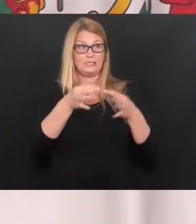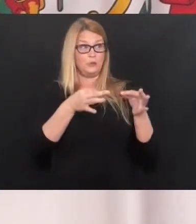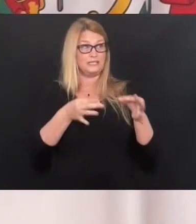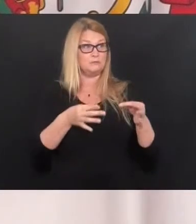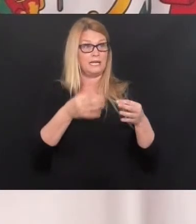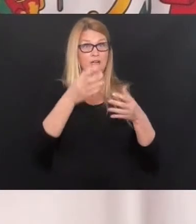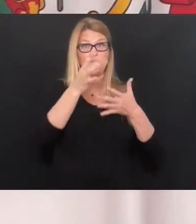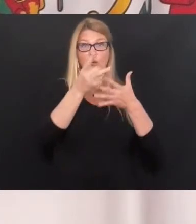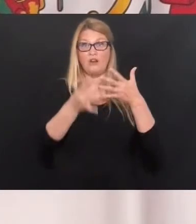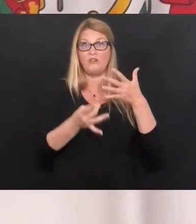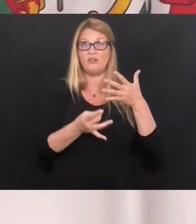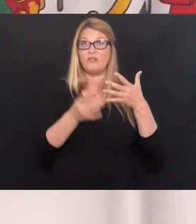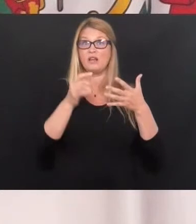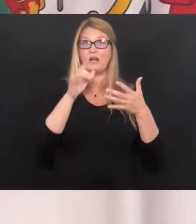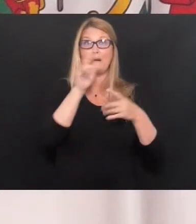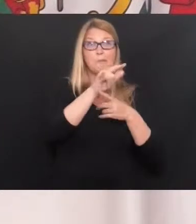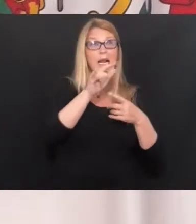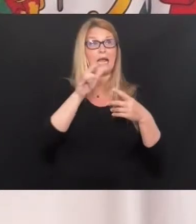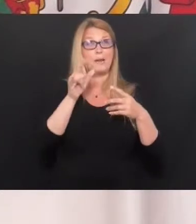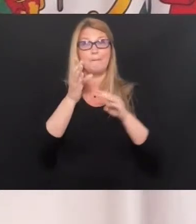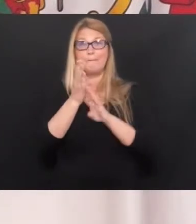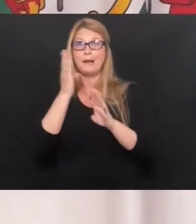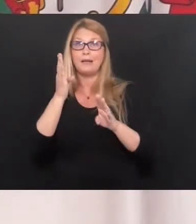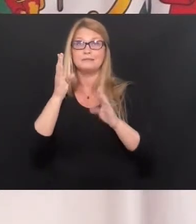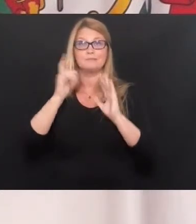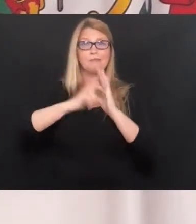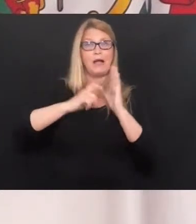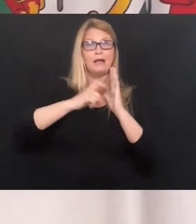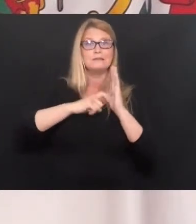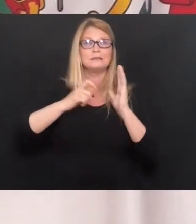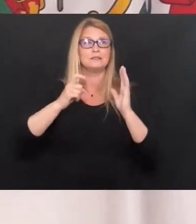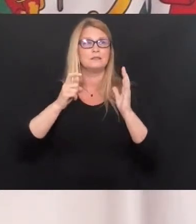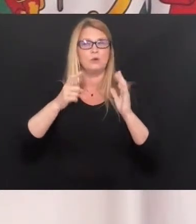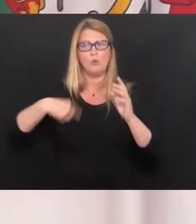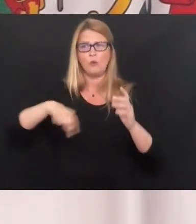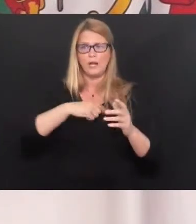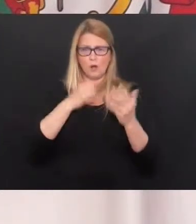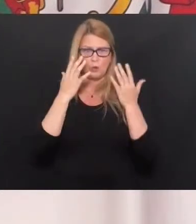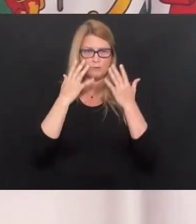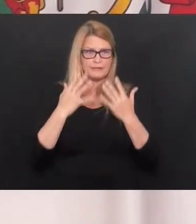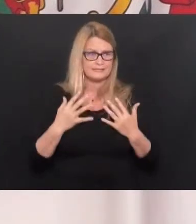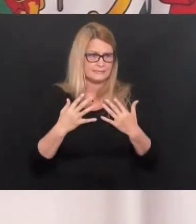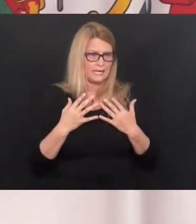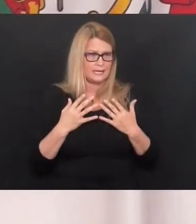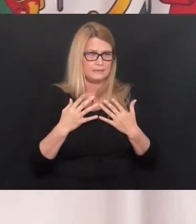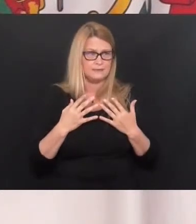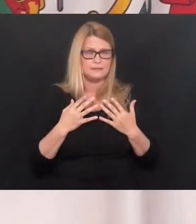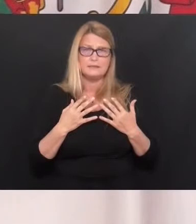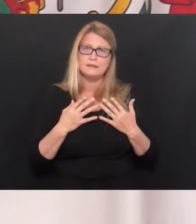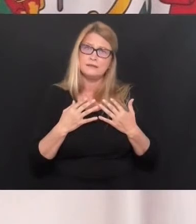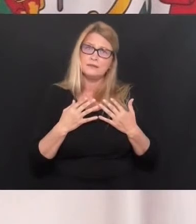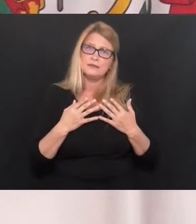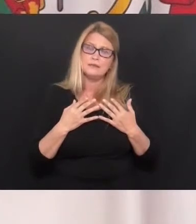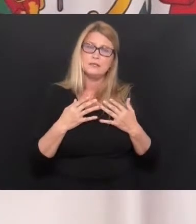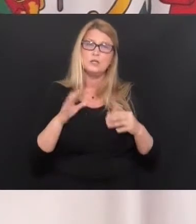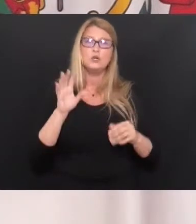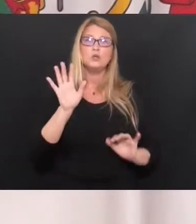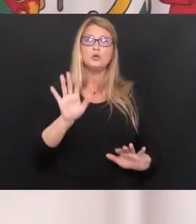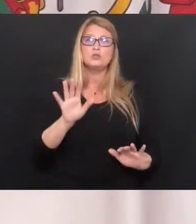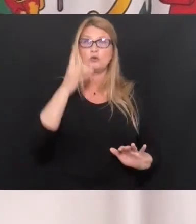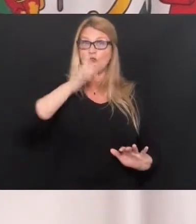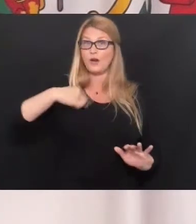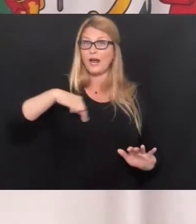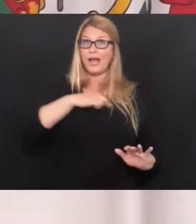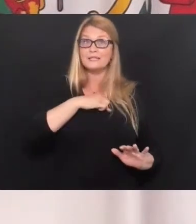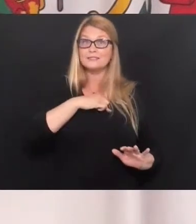been absolutely, everybody would have been sitting around and been sad, and so for us